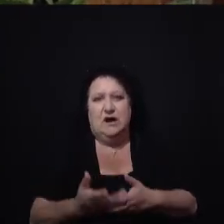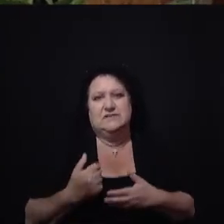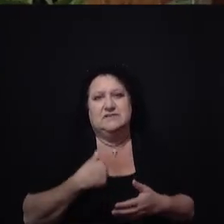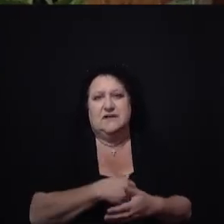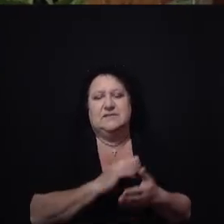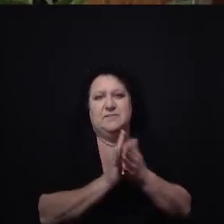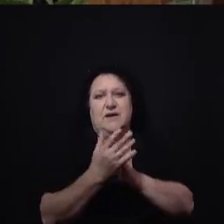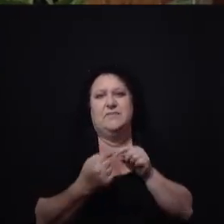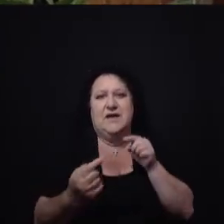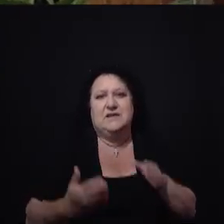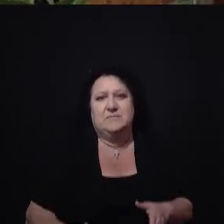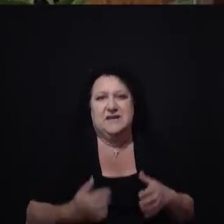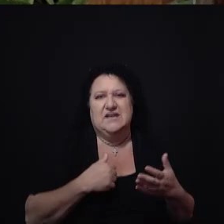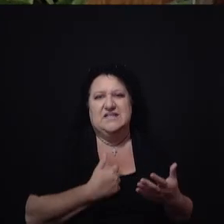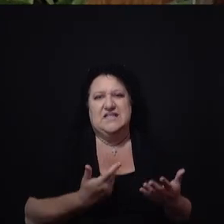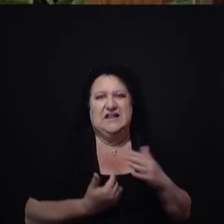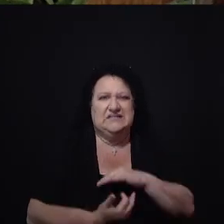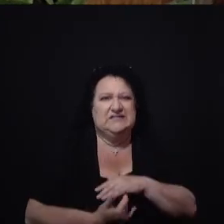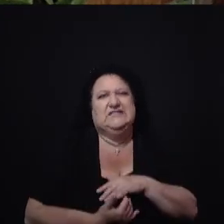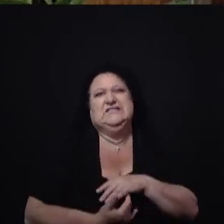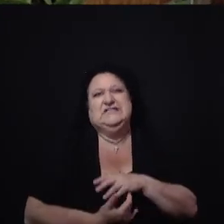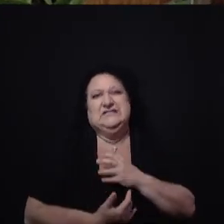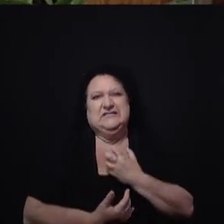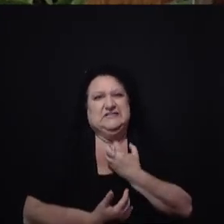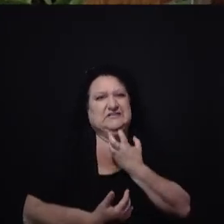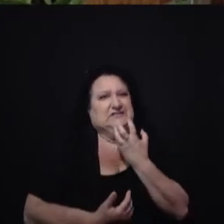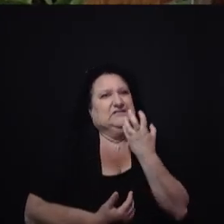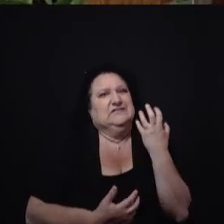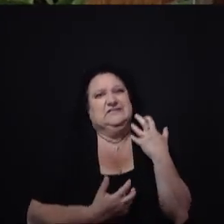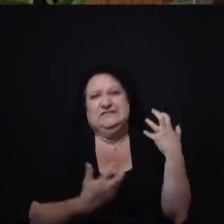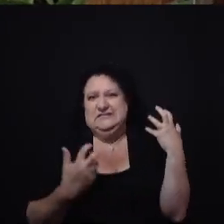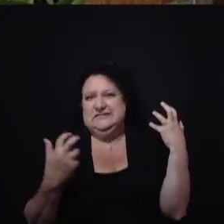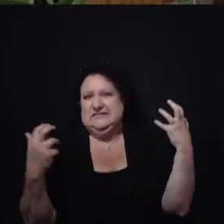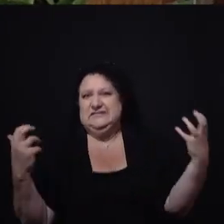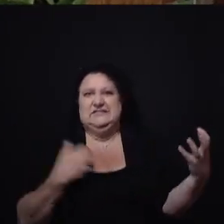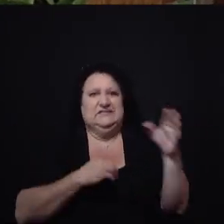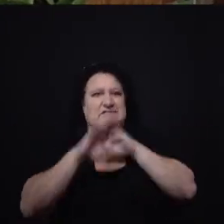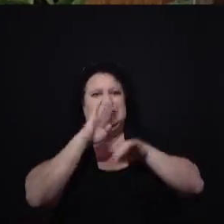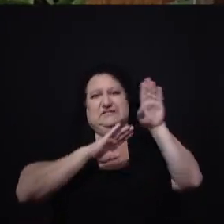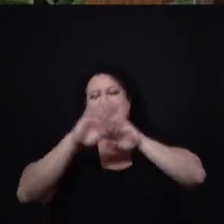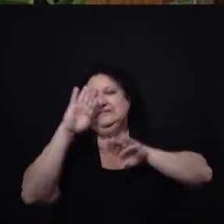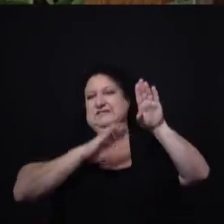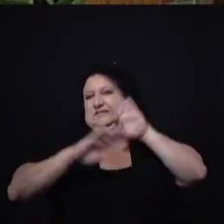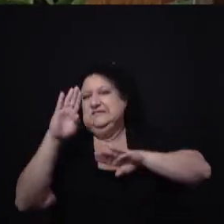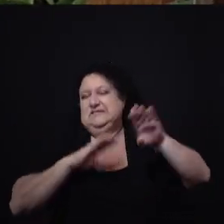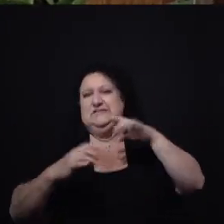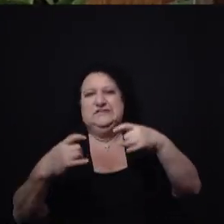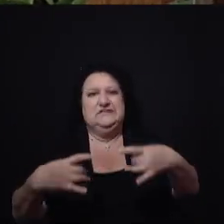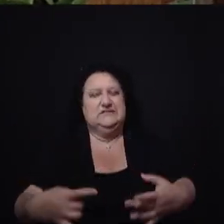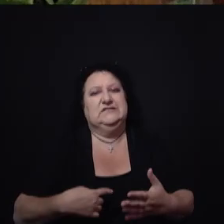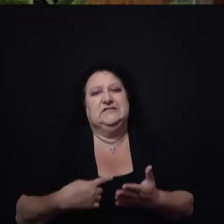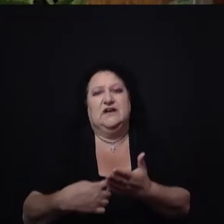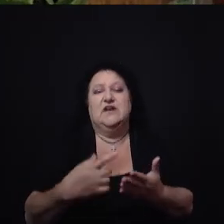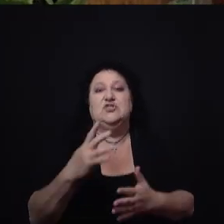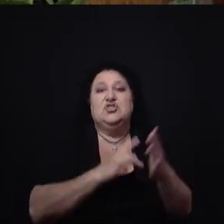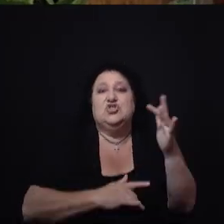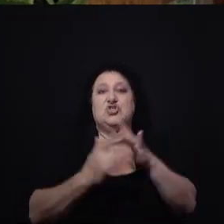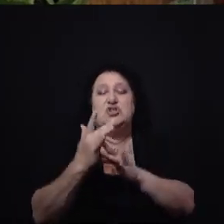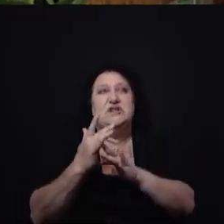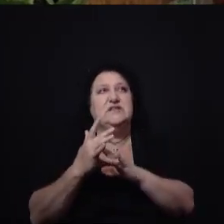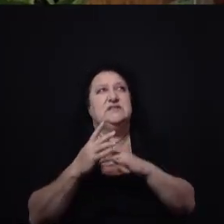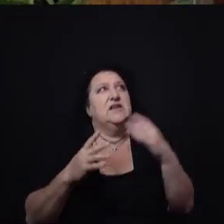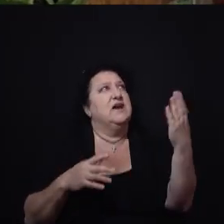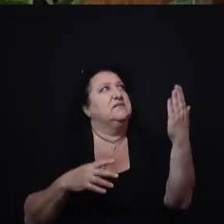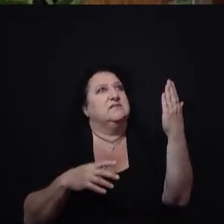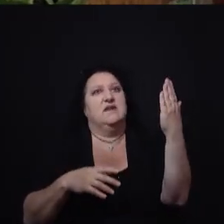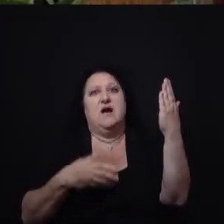seething disdain and anger and frustration and hatred and disgust, Jesus took that upon his own body upon the